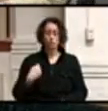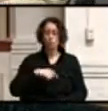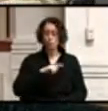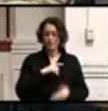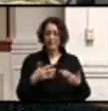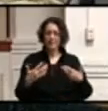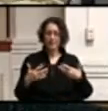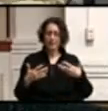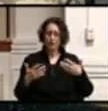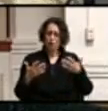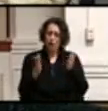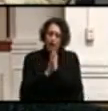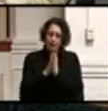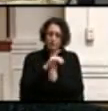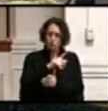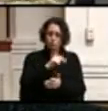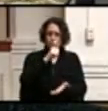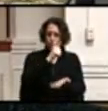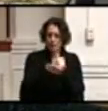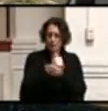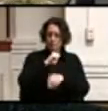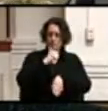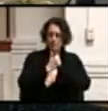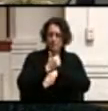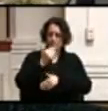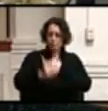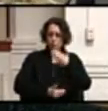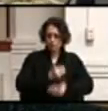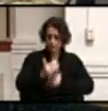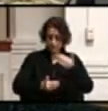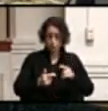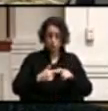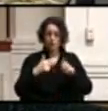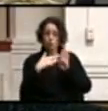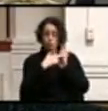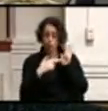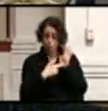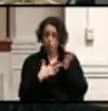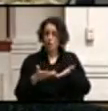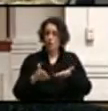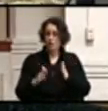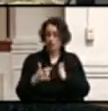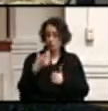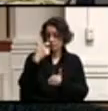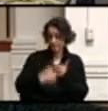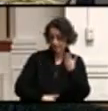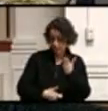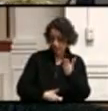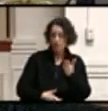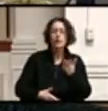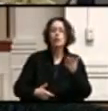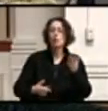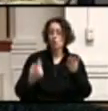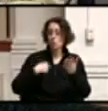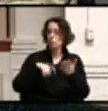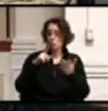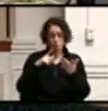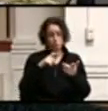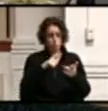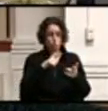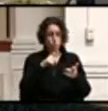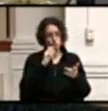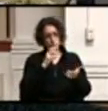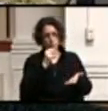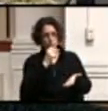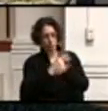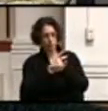your position that applying the ordinance to the business license is just. And I think Russell's